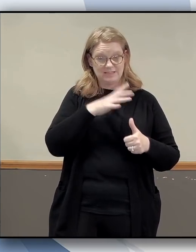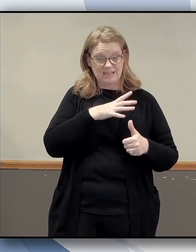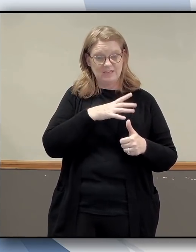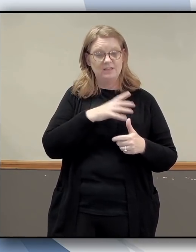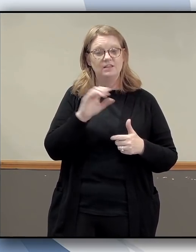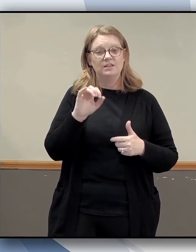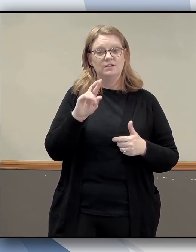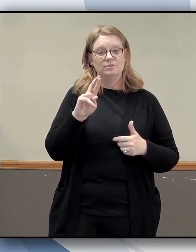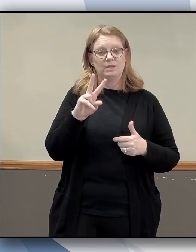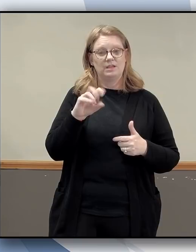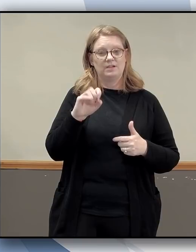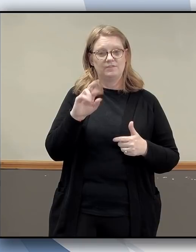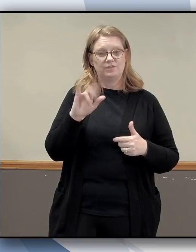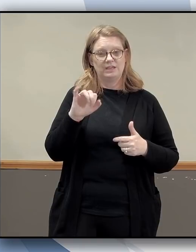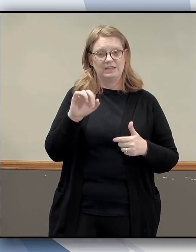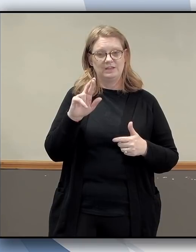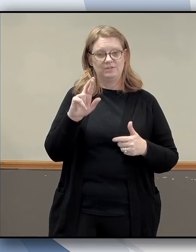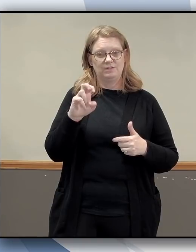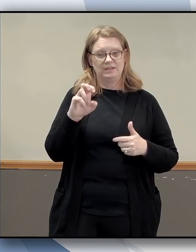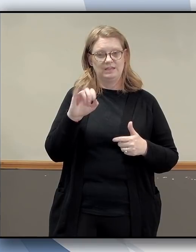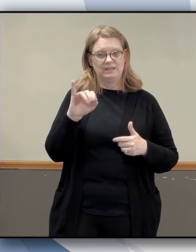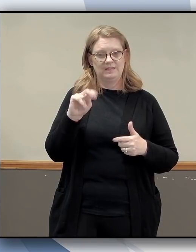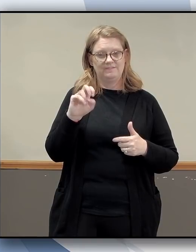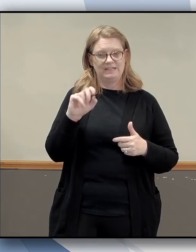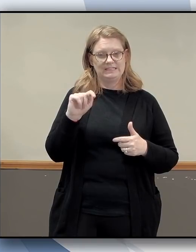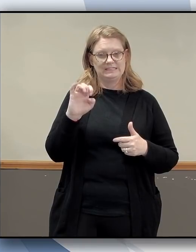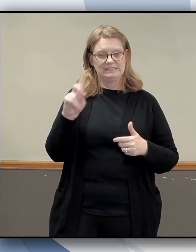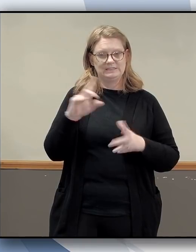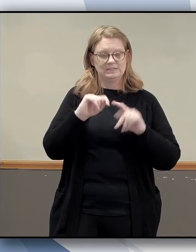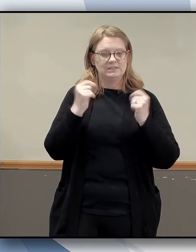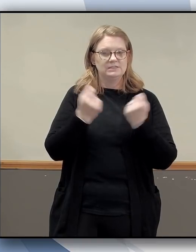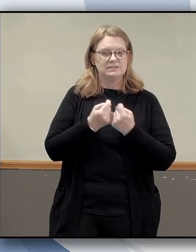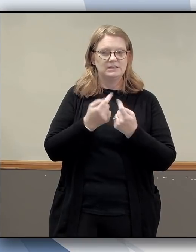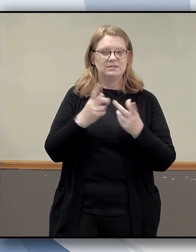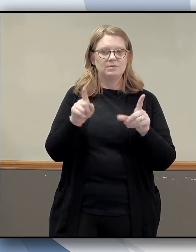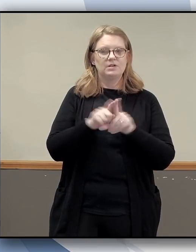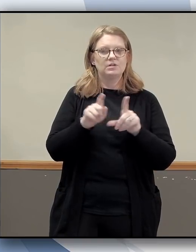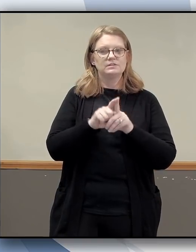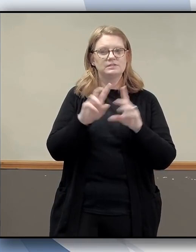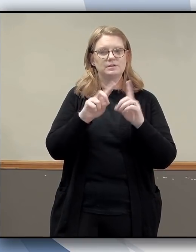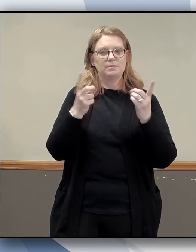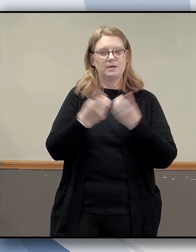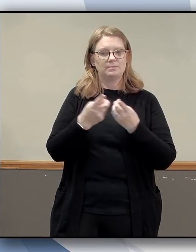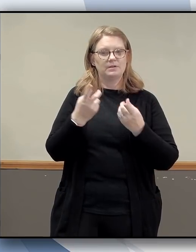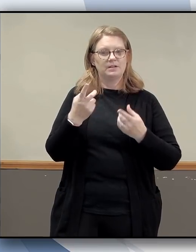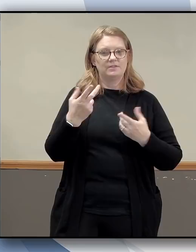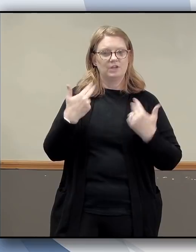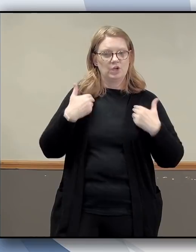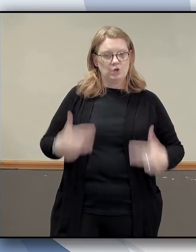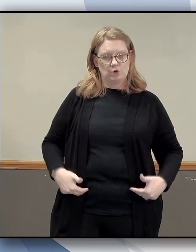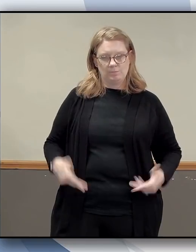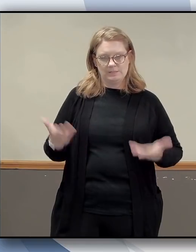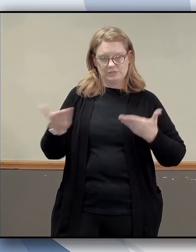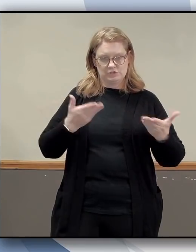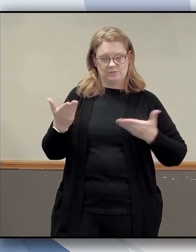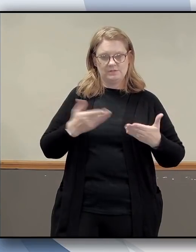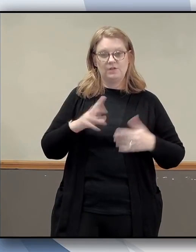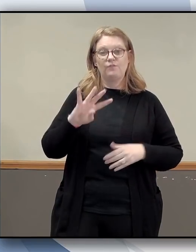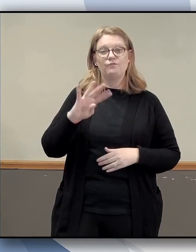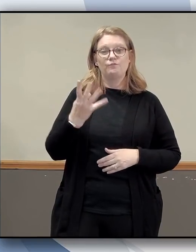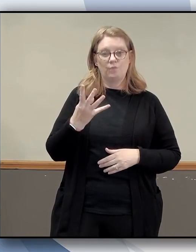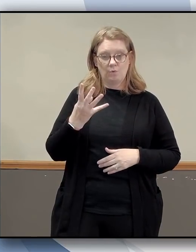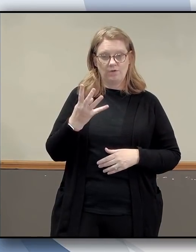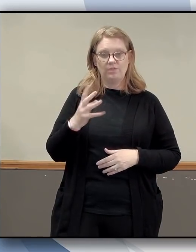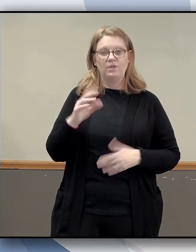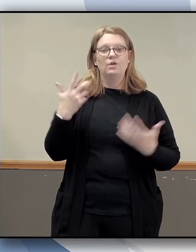Recovery Reinvented team, and the great behavioral health team at the Department of Human Services, who will be scheduling their 4th Recovery Reinvented,